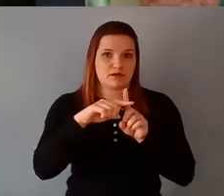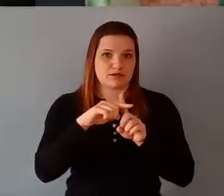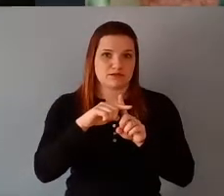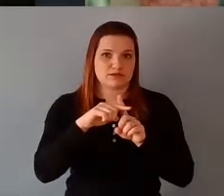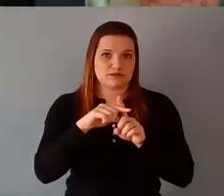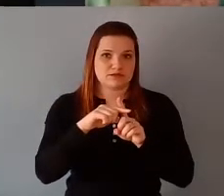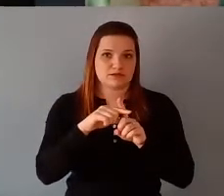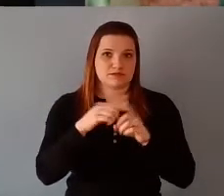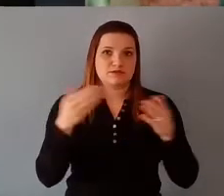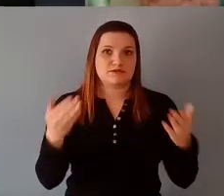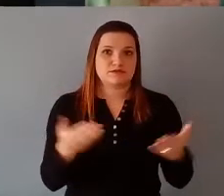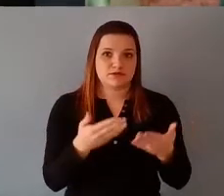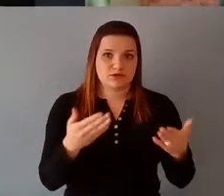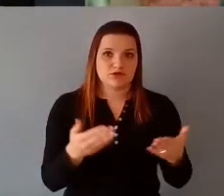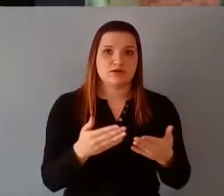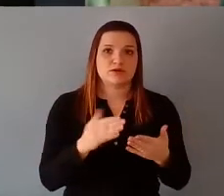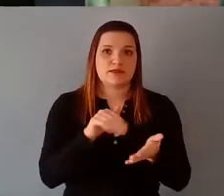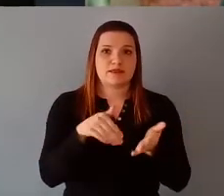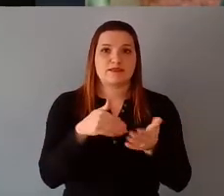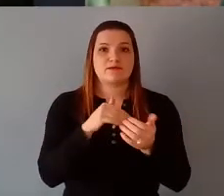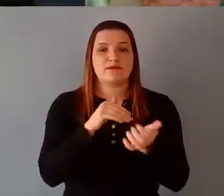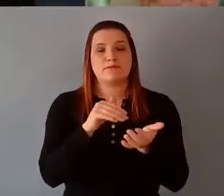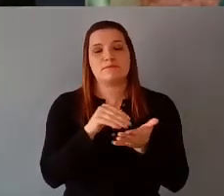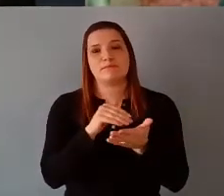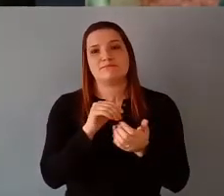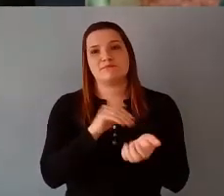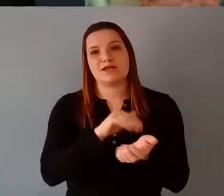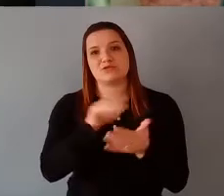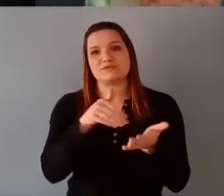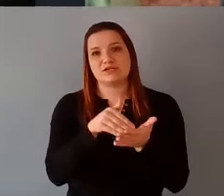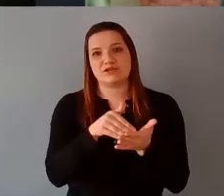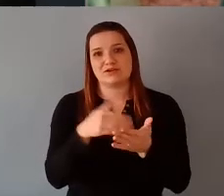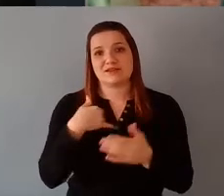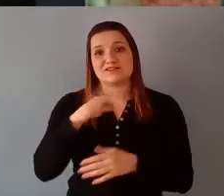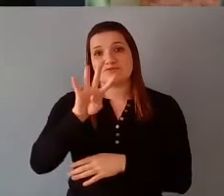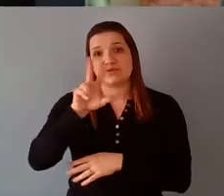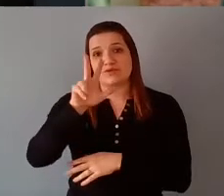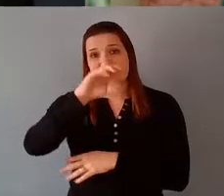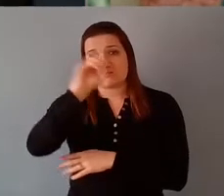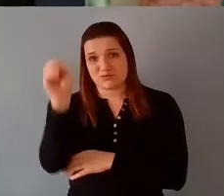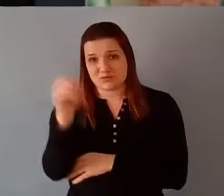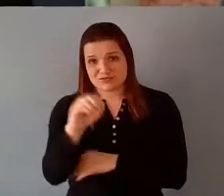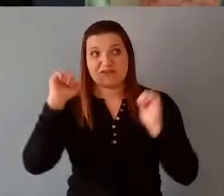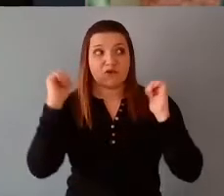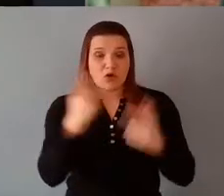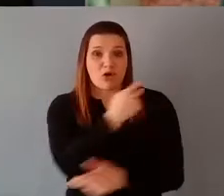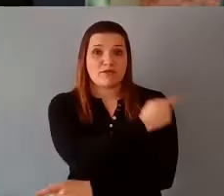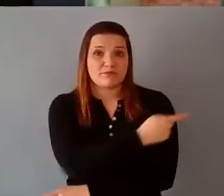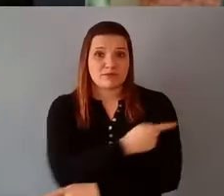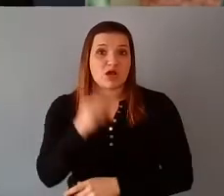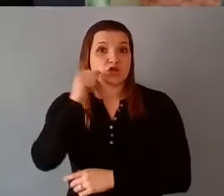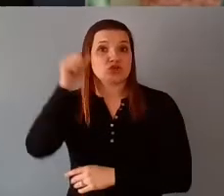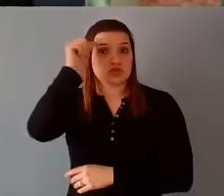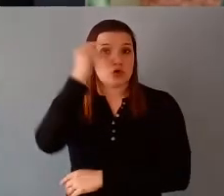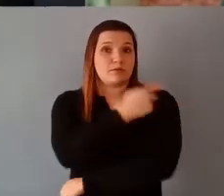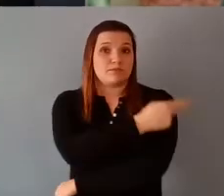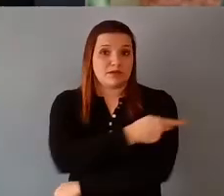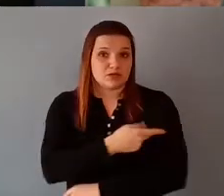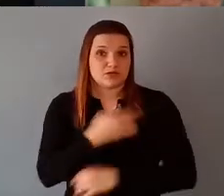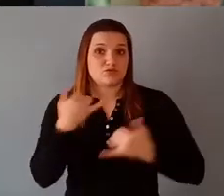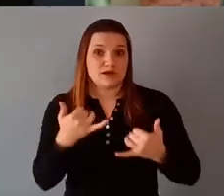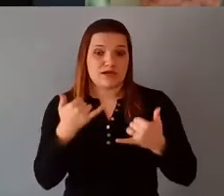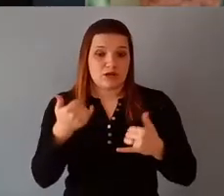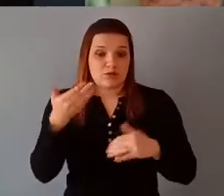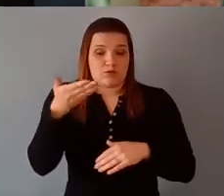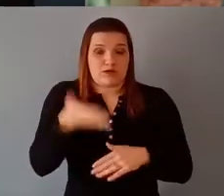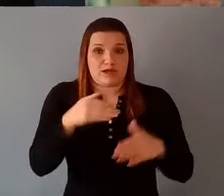center. It represents about 43% of all the patients, the adult patients that are currently admitted